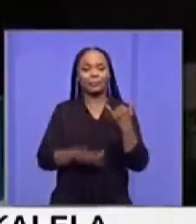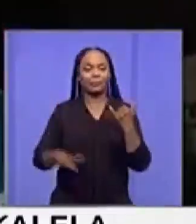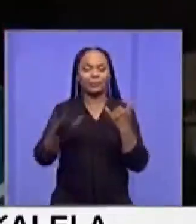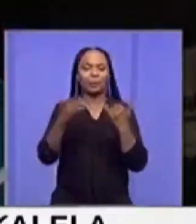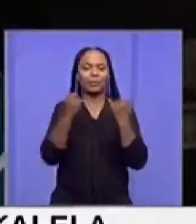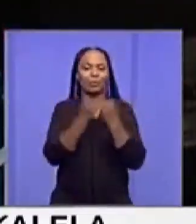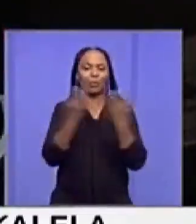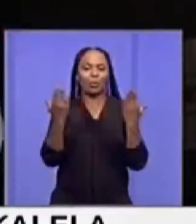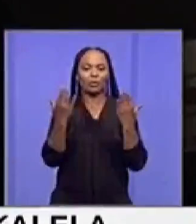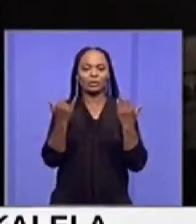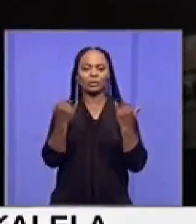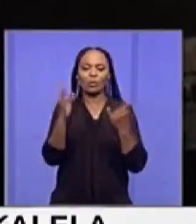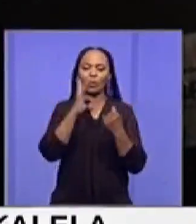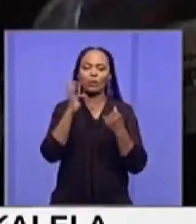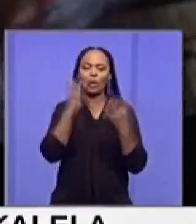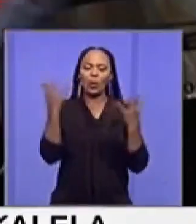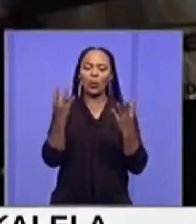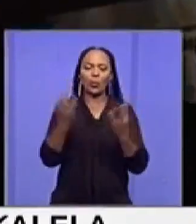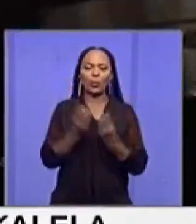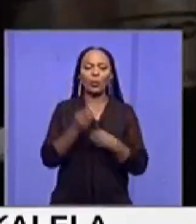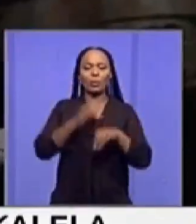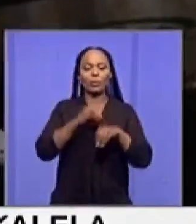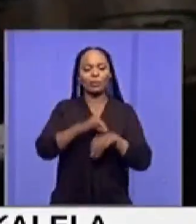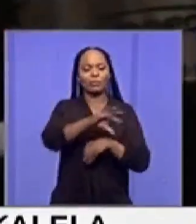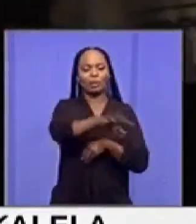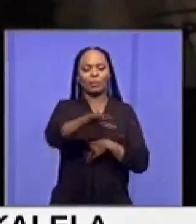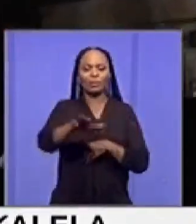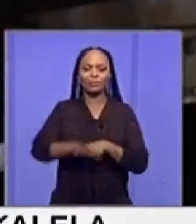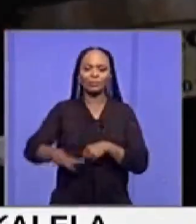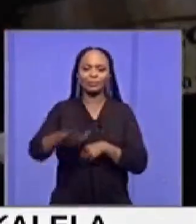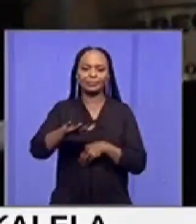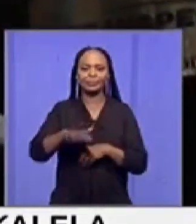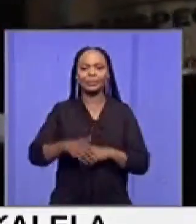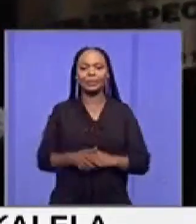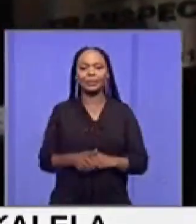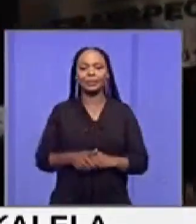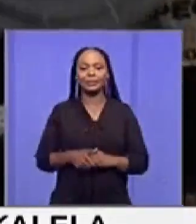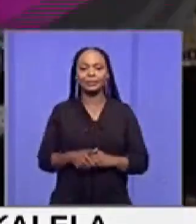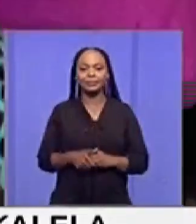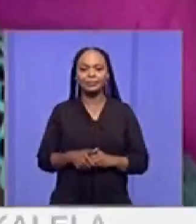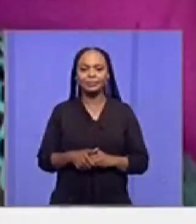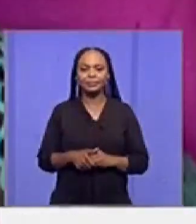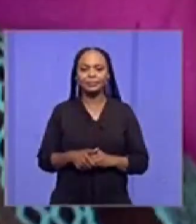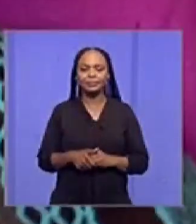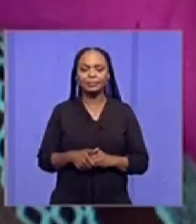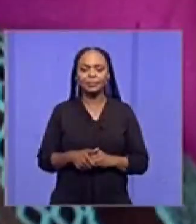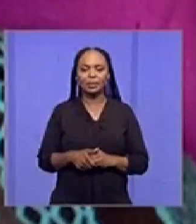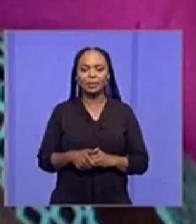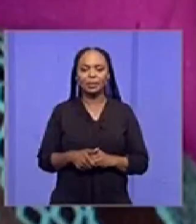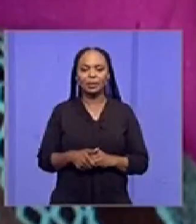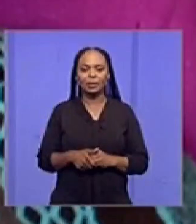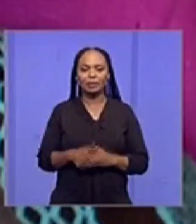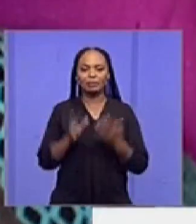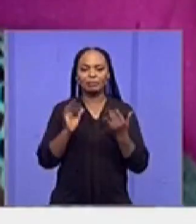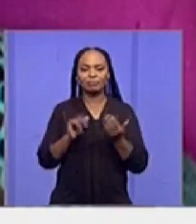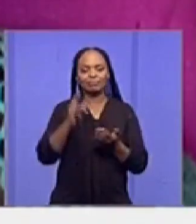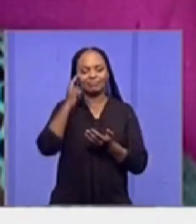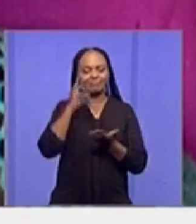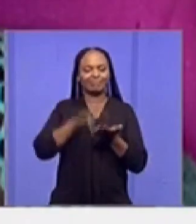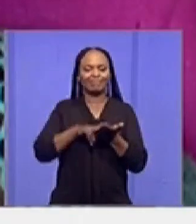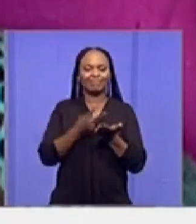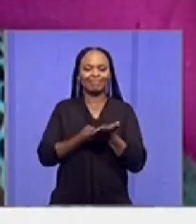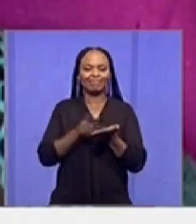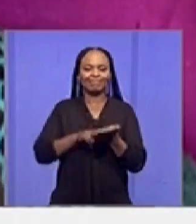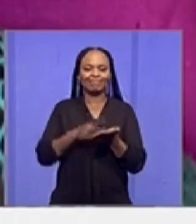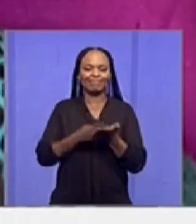Tlhobaelo ya tlhaelelo ya meetse e gakaela pele dikarolong tše dingwe tša naga. Peipe ya ntshega maaka e bosigo le Motshekga